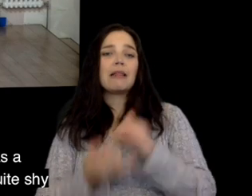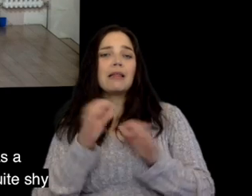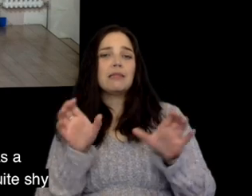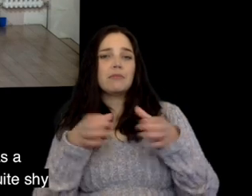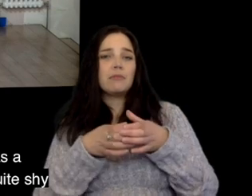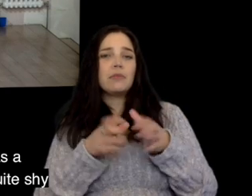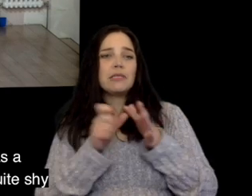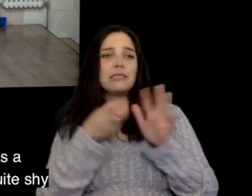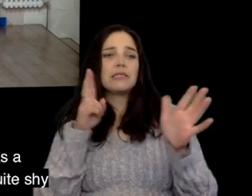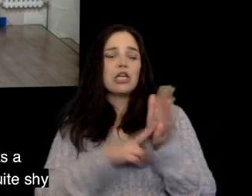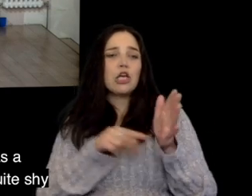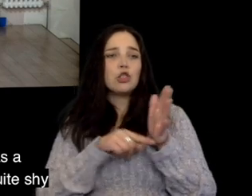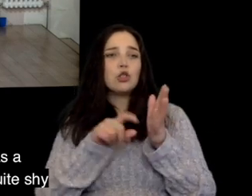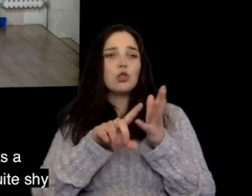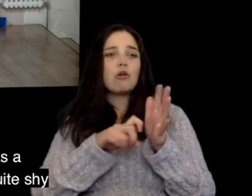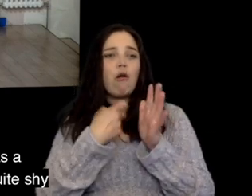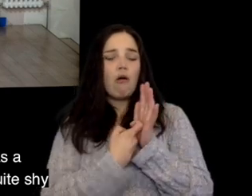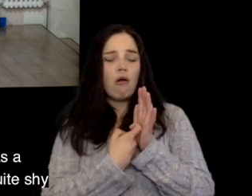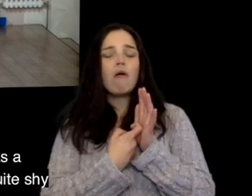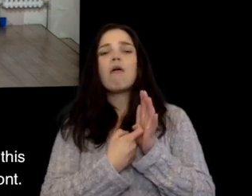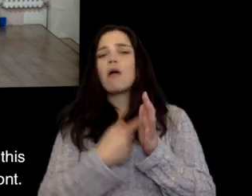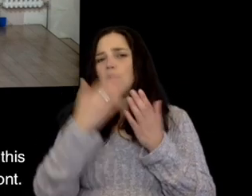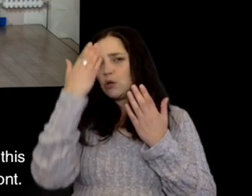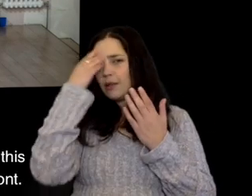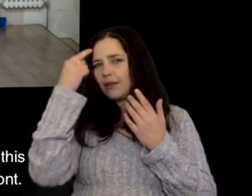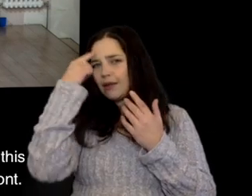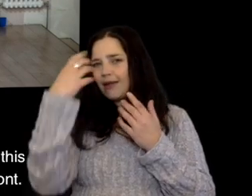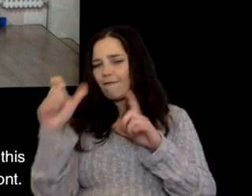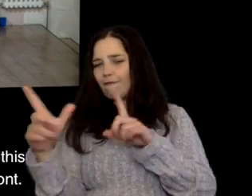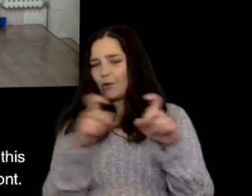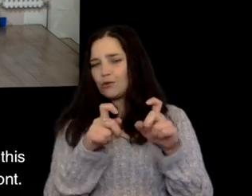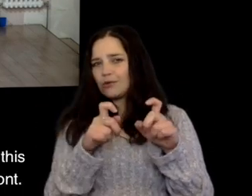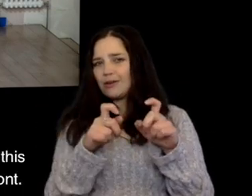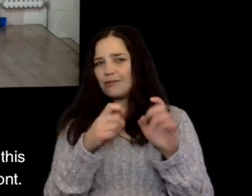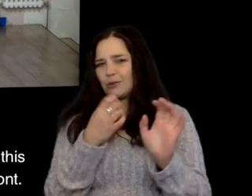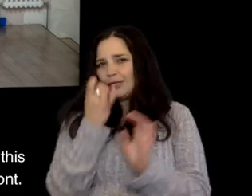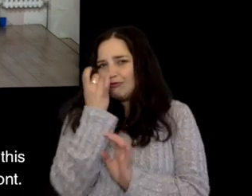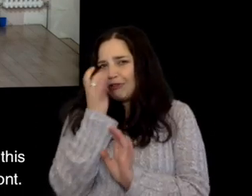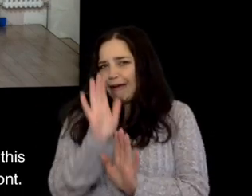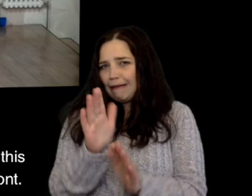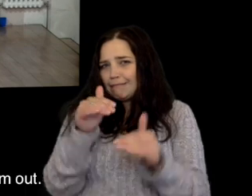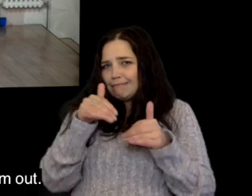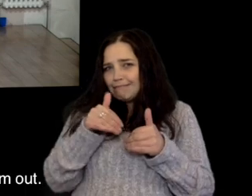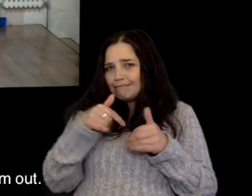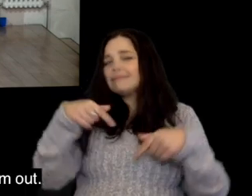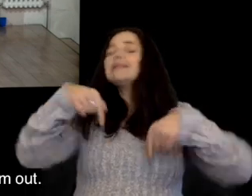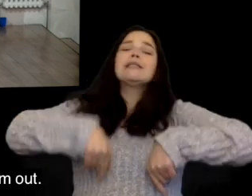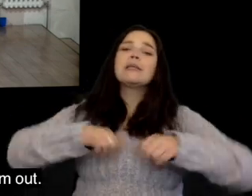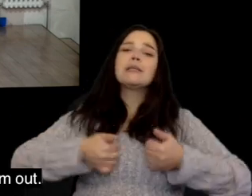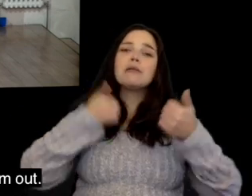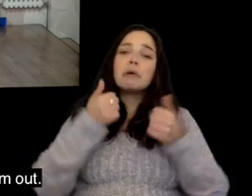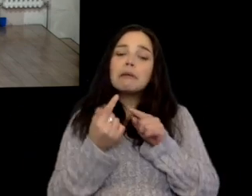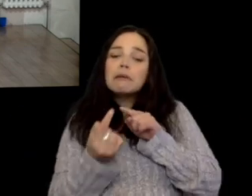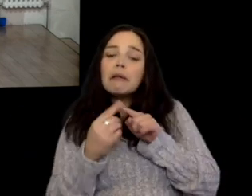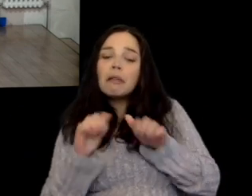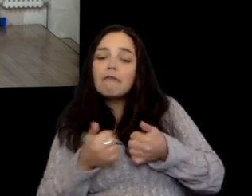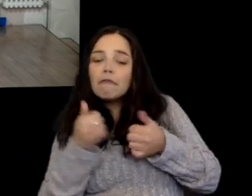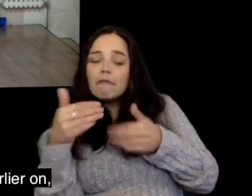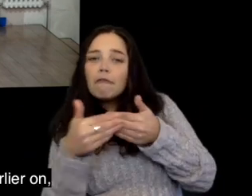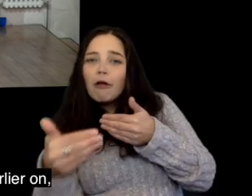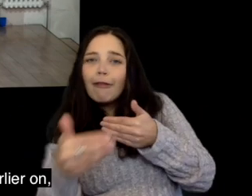last member of the group is Dan Tudor. Dan, I don't think, has a photograph and he's quite shy, but he's sitting here this morning near the